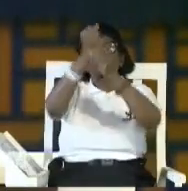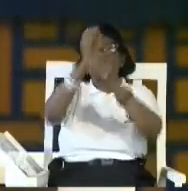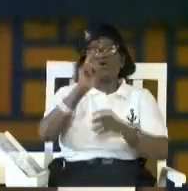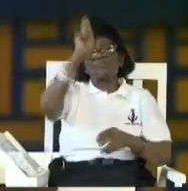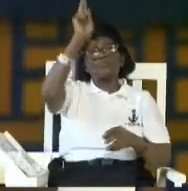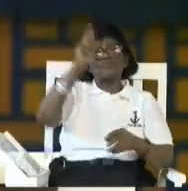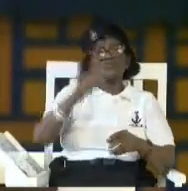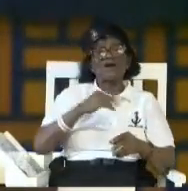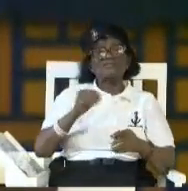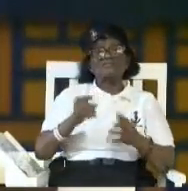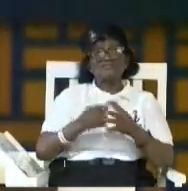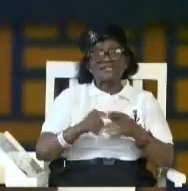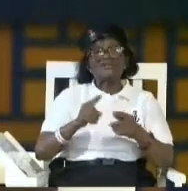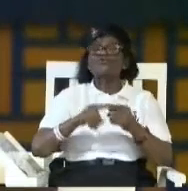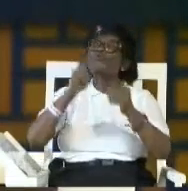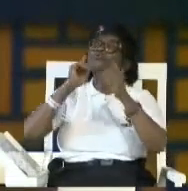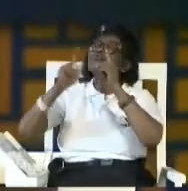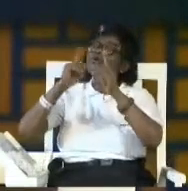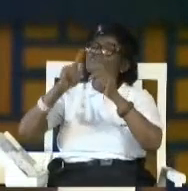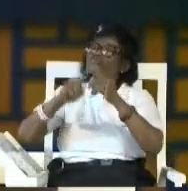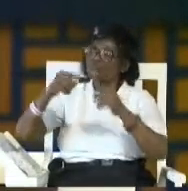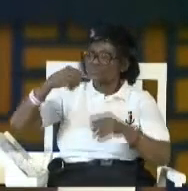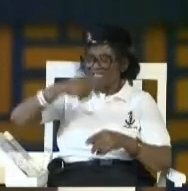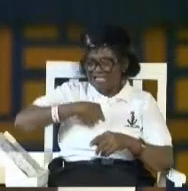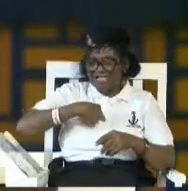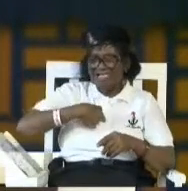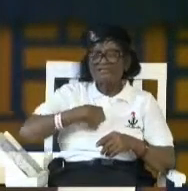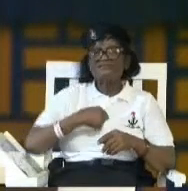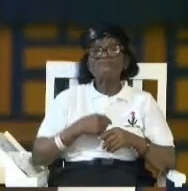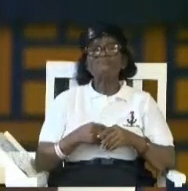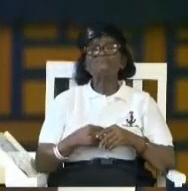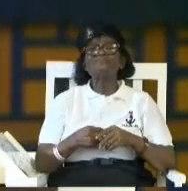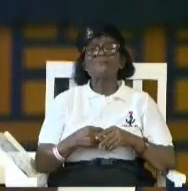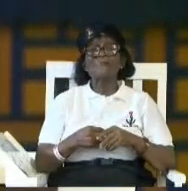and began to talk to me.